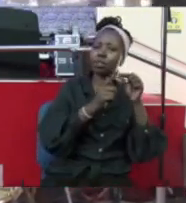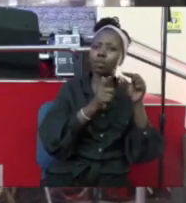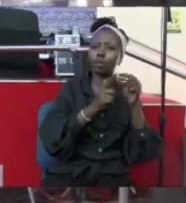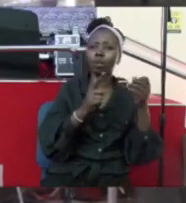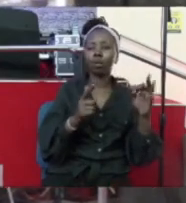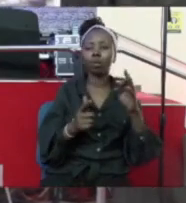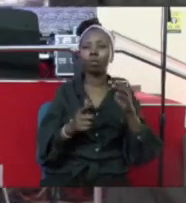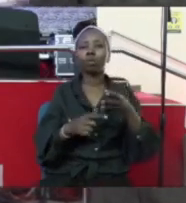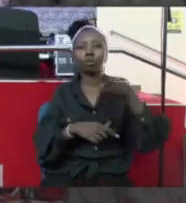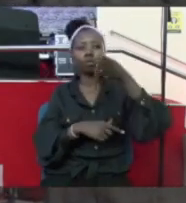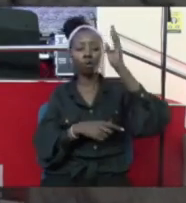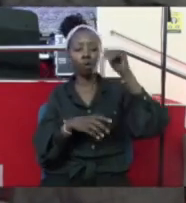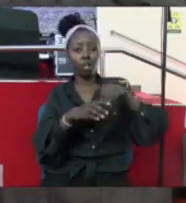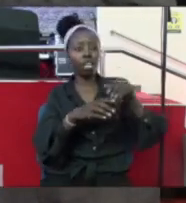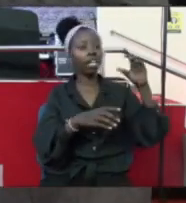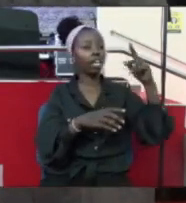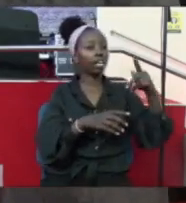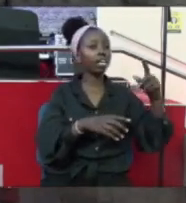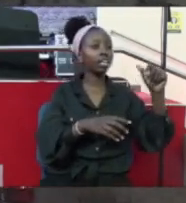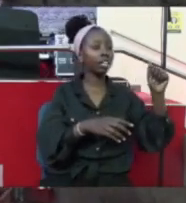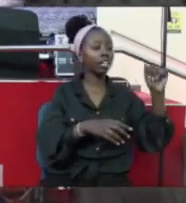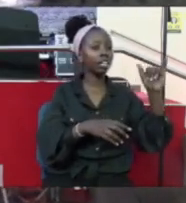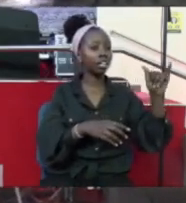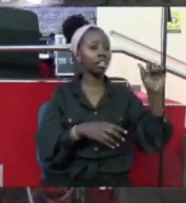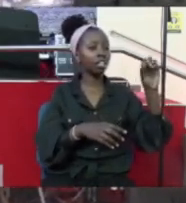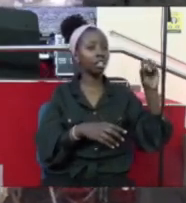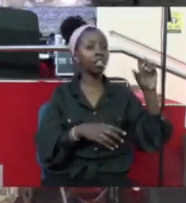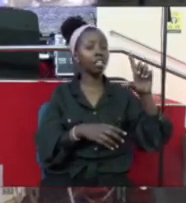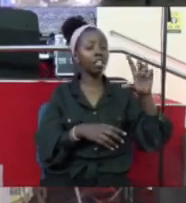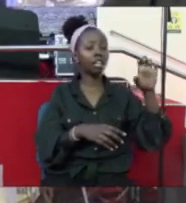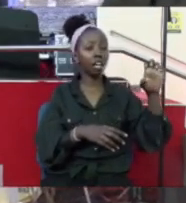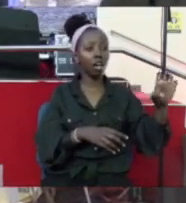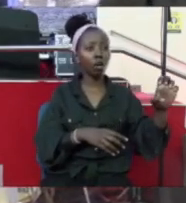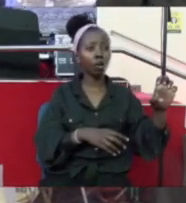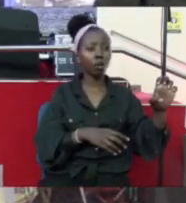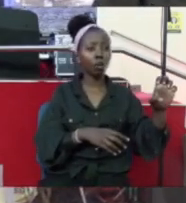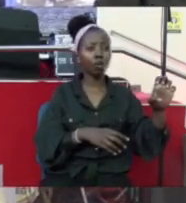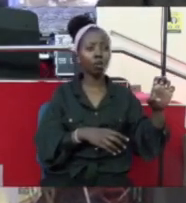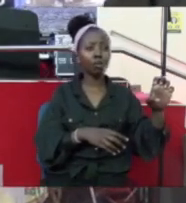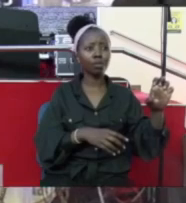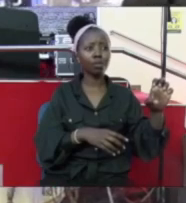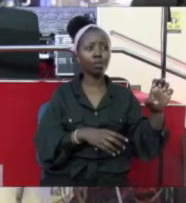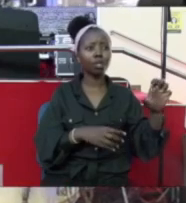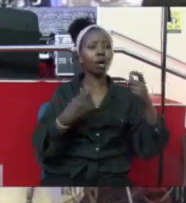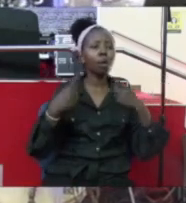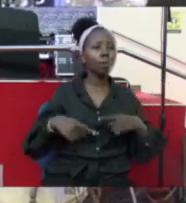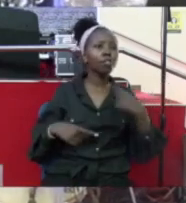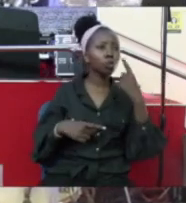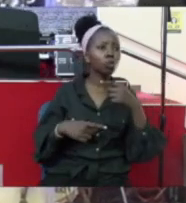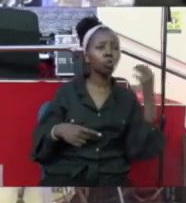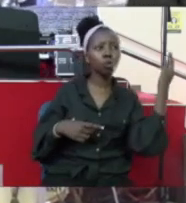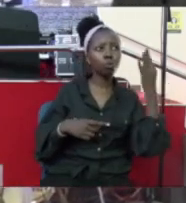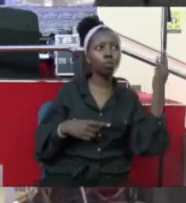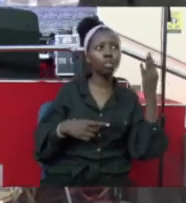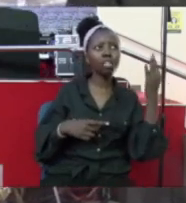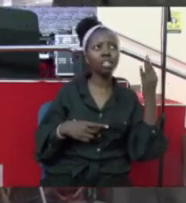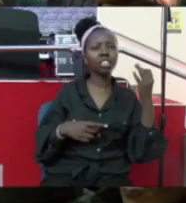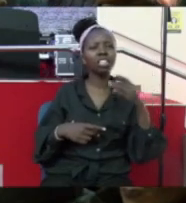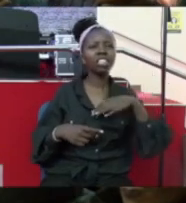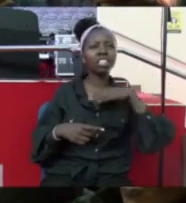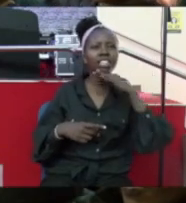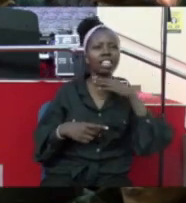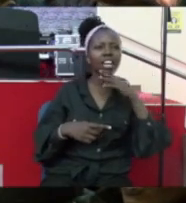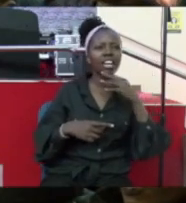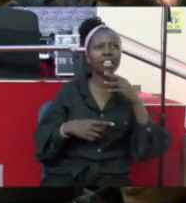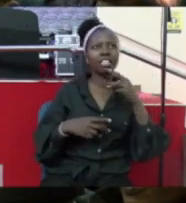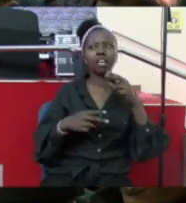pale nikisikiliza neno lake Mungu, the message which was being preached by the late Reverend Dr. Jimmy Kuria. Ujumbe ambao ulikuwa unahubiriwa